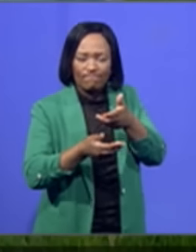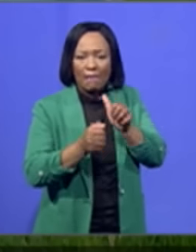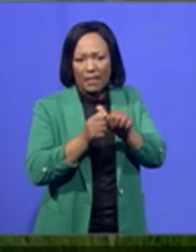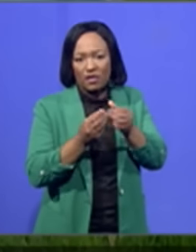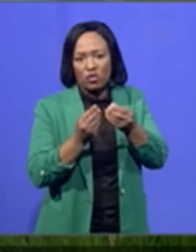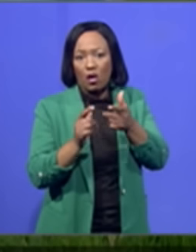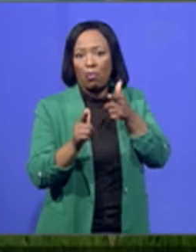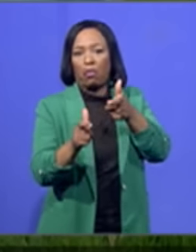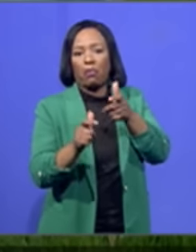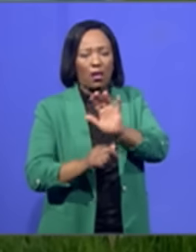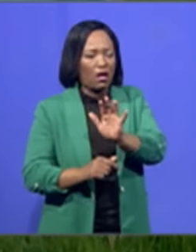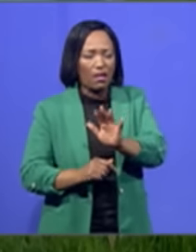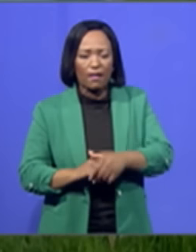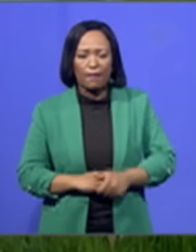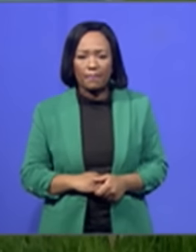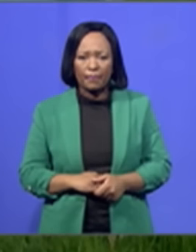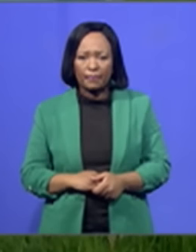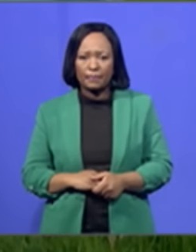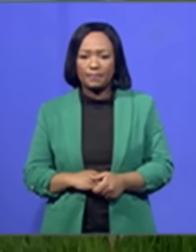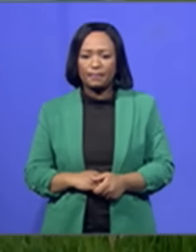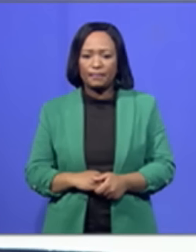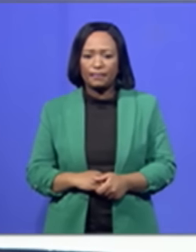people's life.